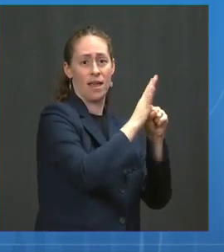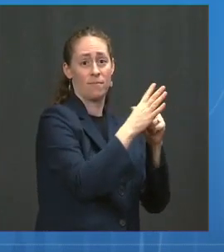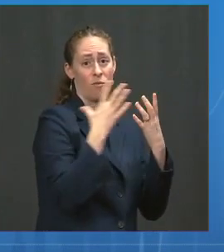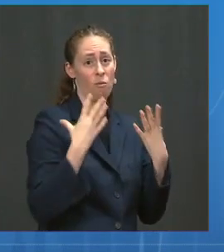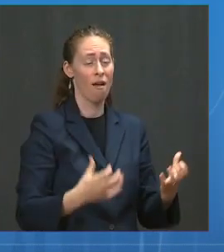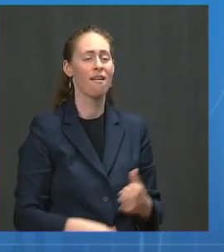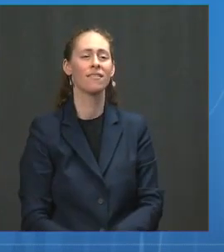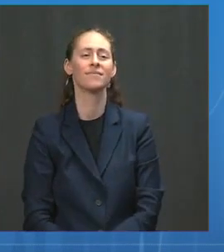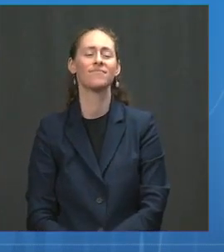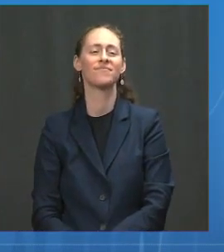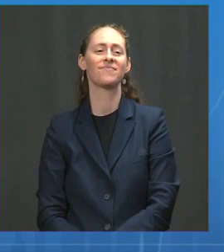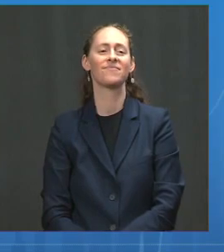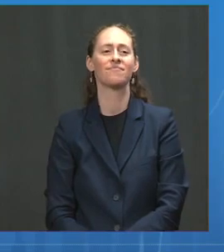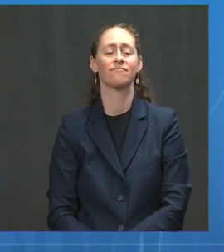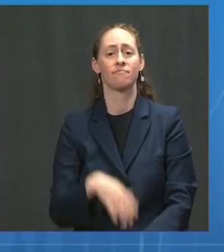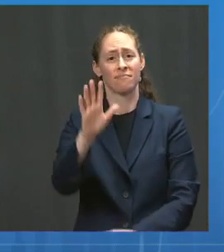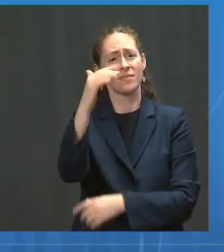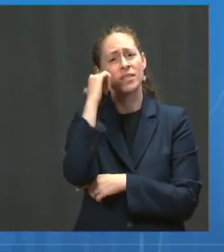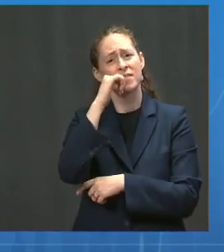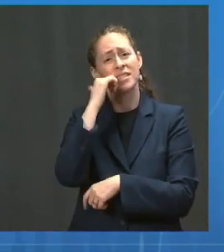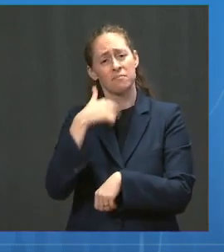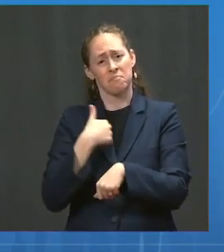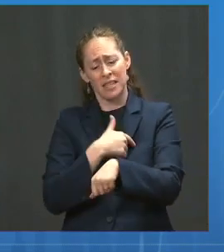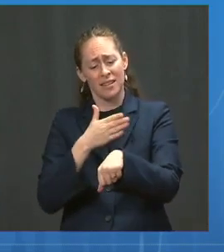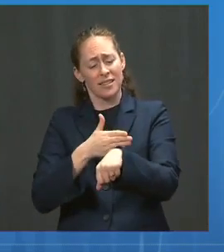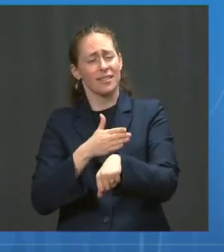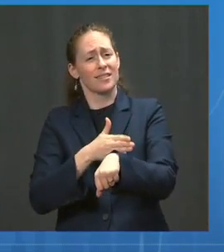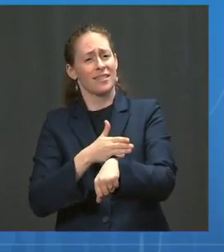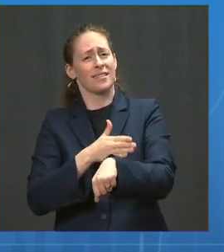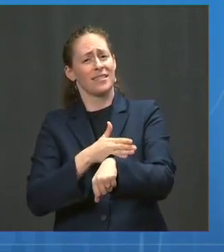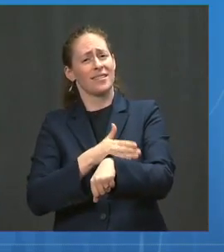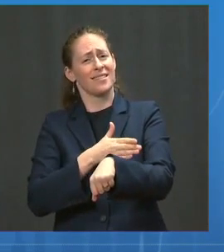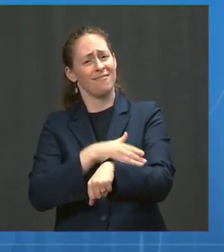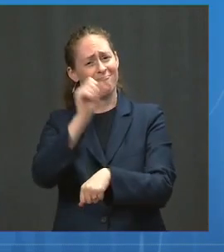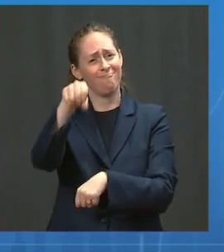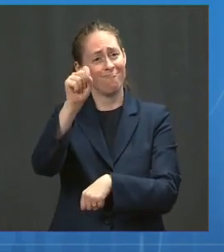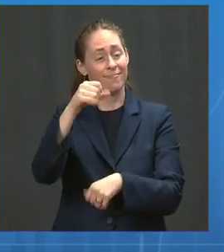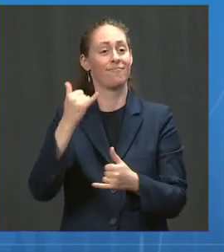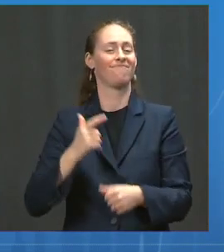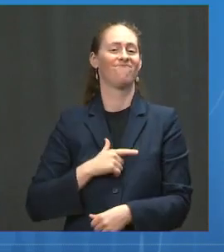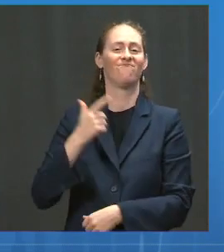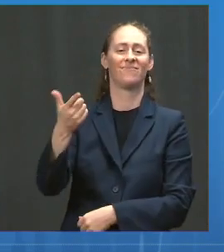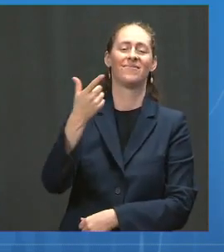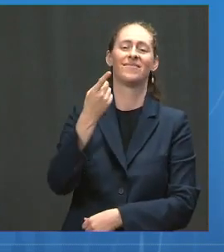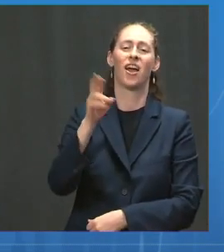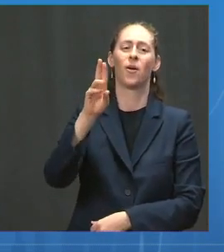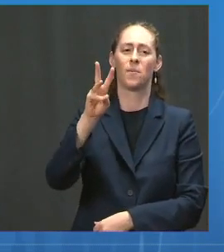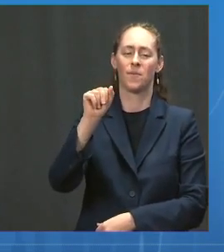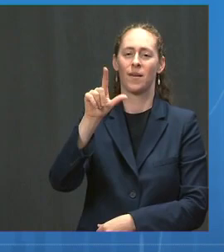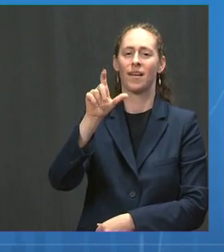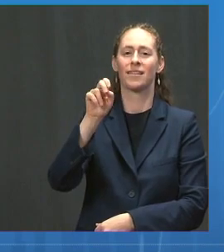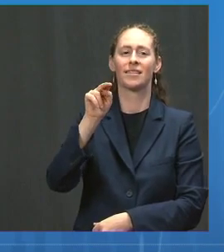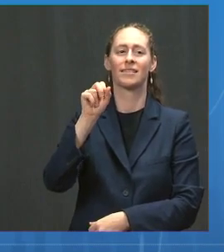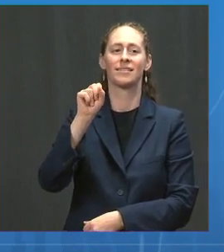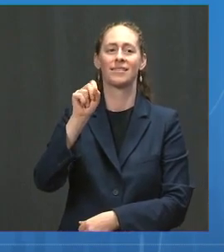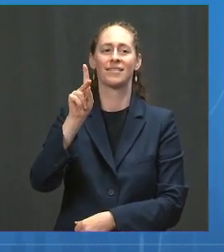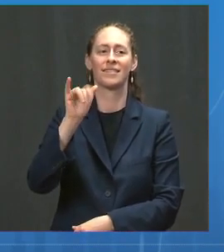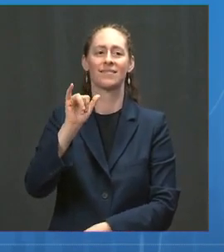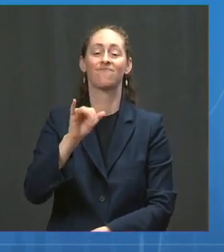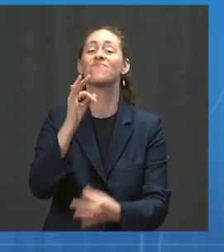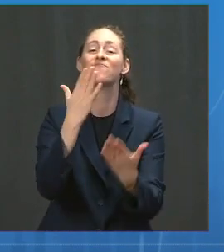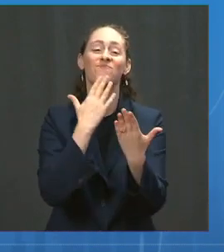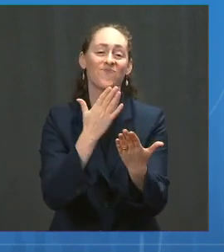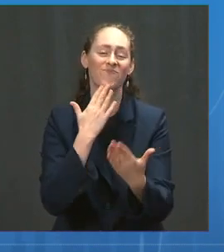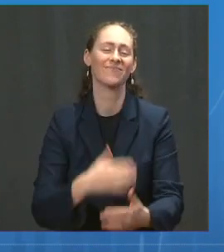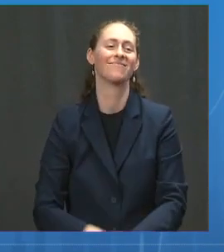day. With that, let me turn it over to Dr. Walensky. Dr. Walensky. Good morning, and thank you, Jeff. To keep things